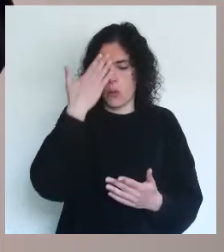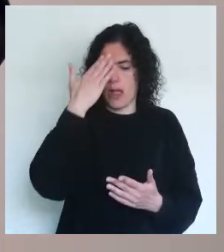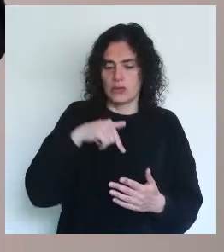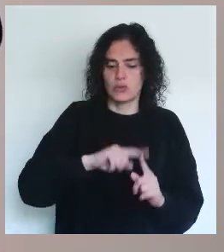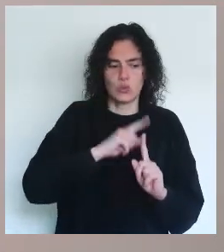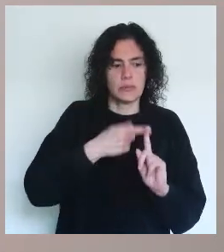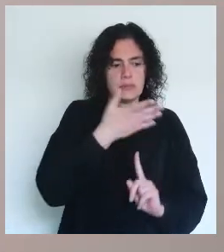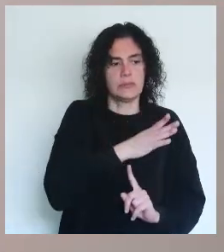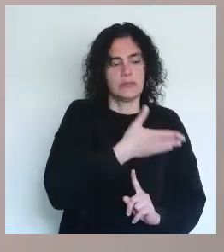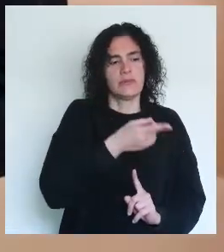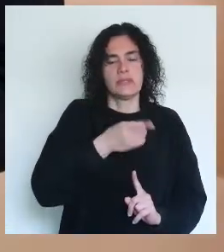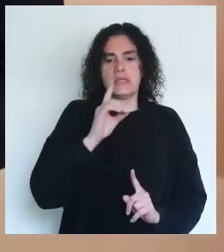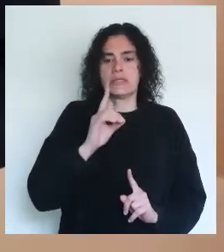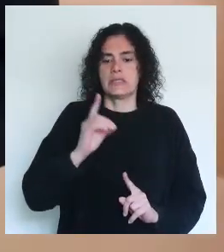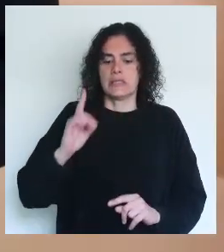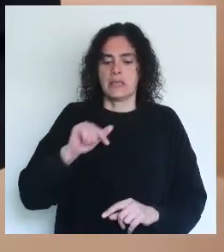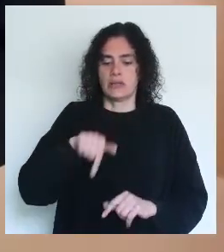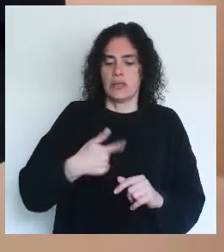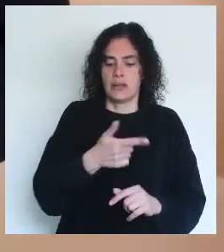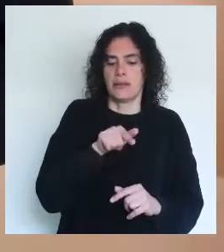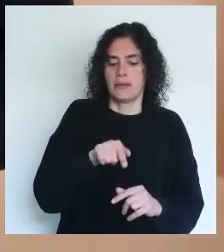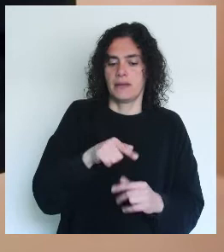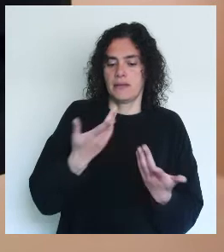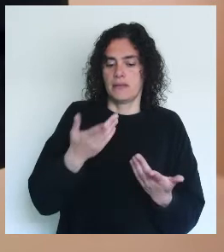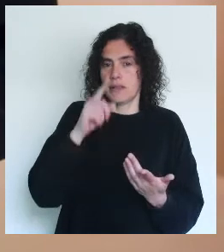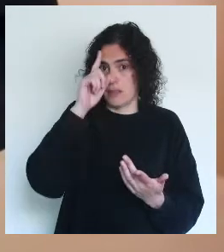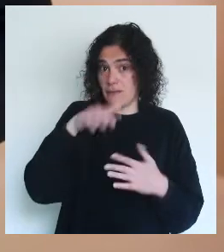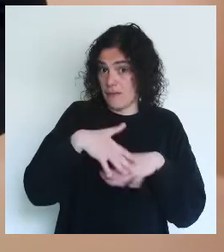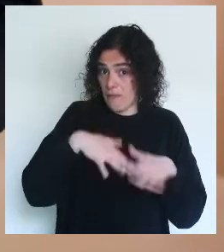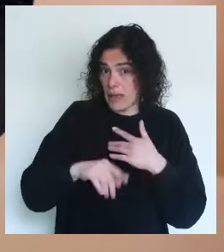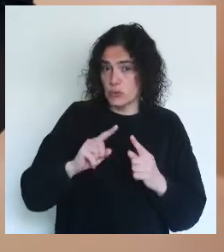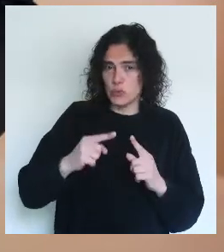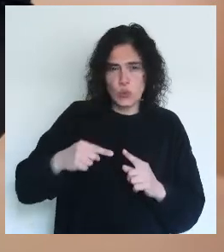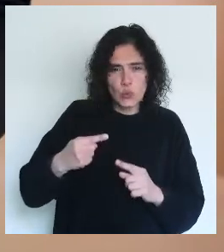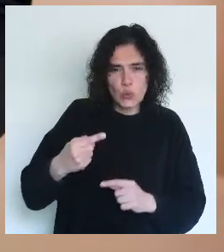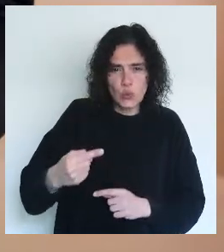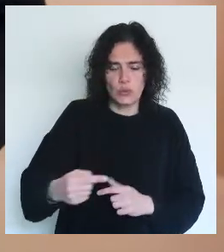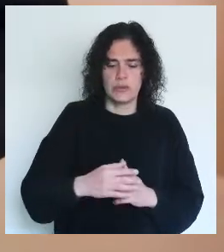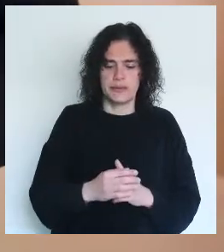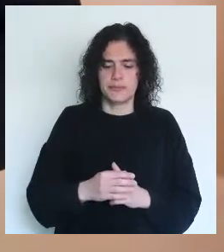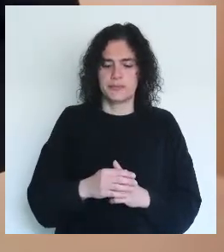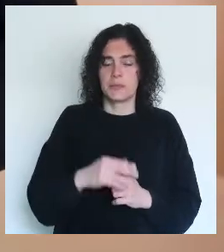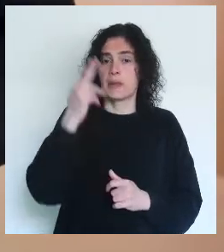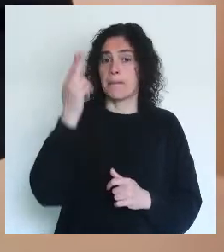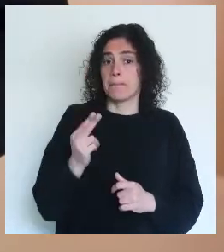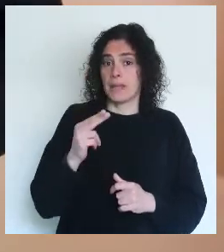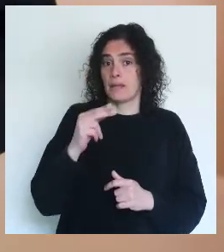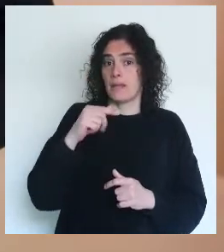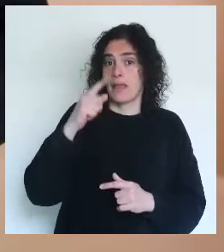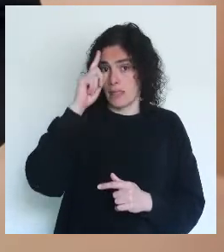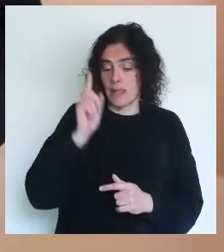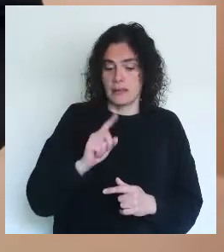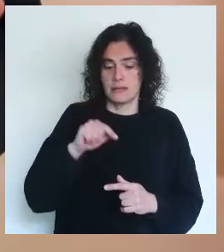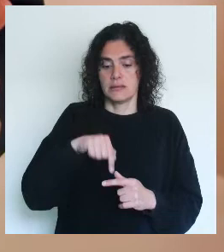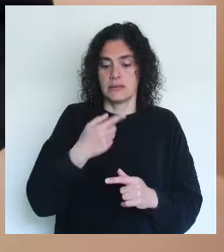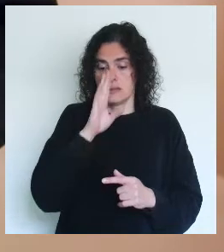believe, 1966, Anne Kawara does that. Every day, he paints the date. If